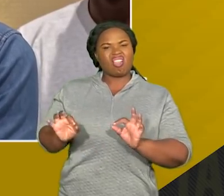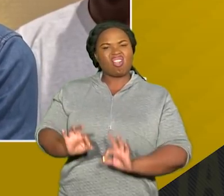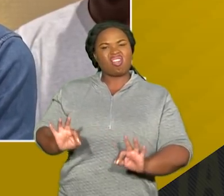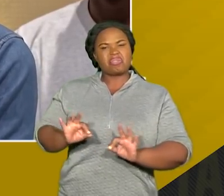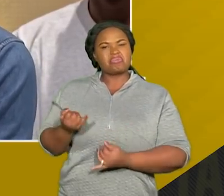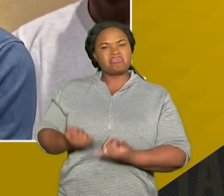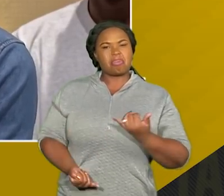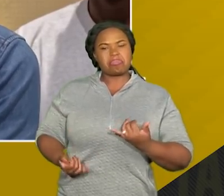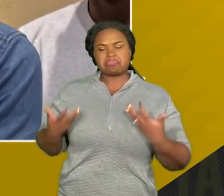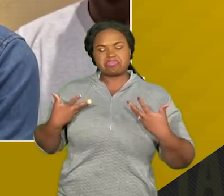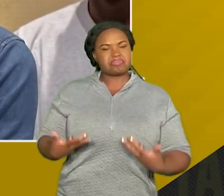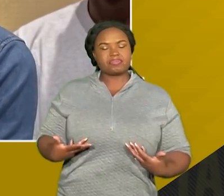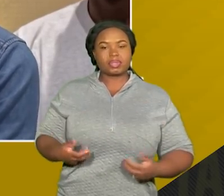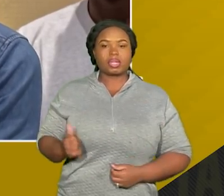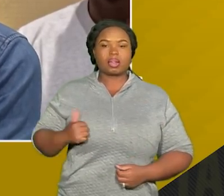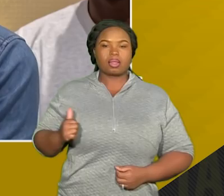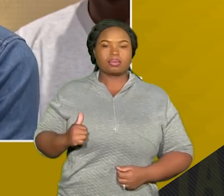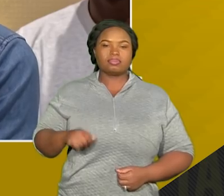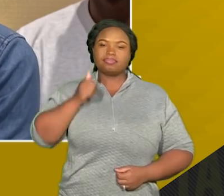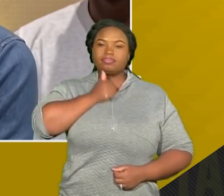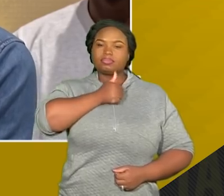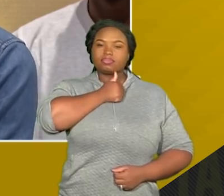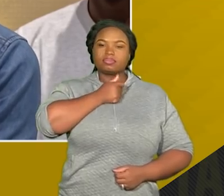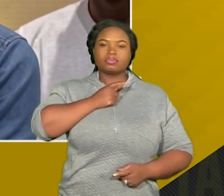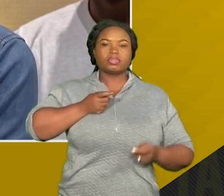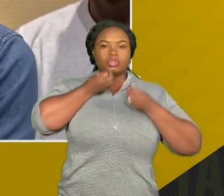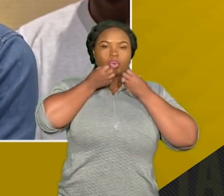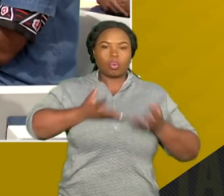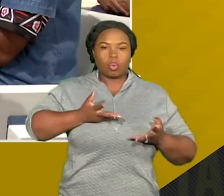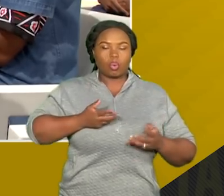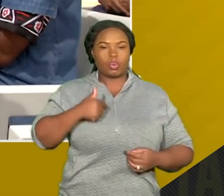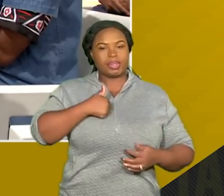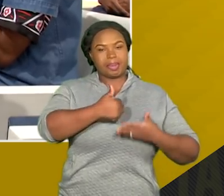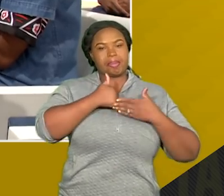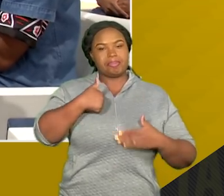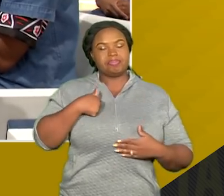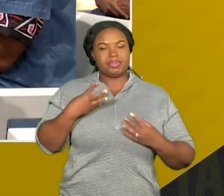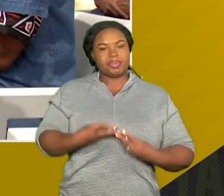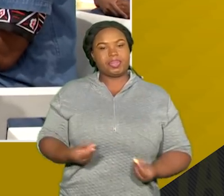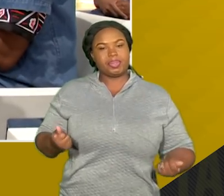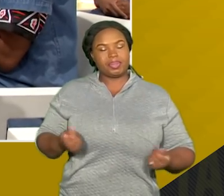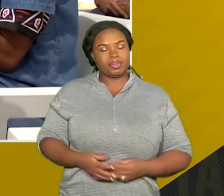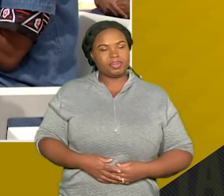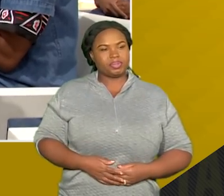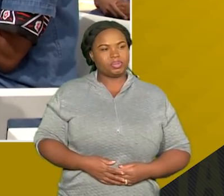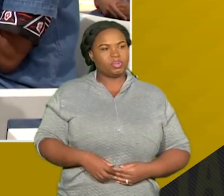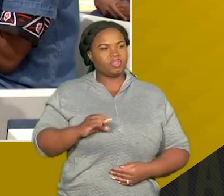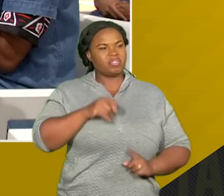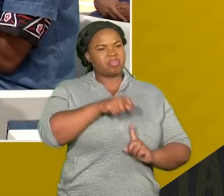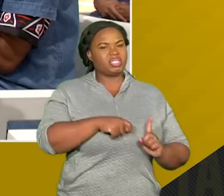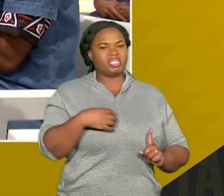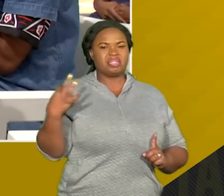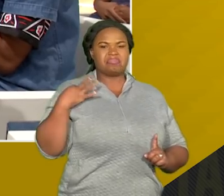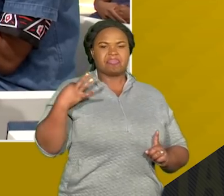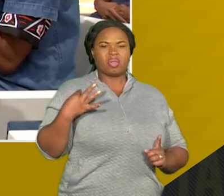me. Luckily, my aunt was a traditional healer. She was the one who actually helped me throughout the process of getting better. So,